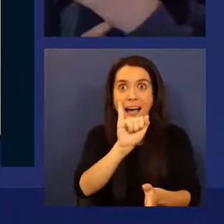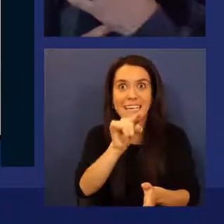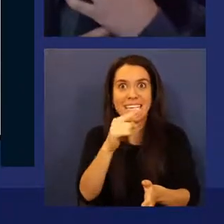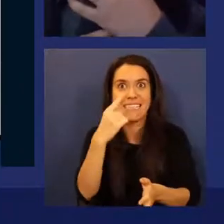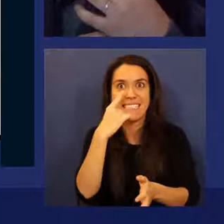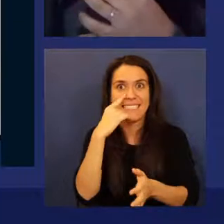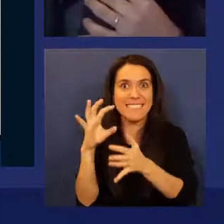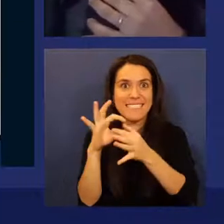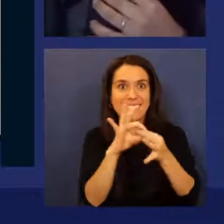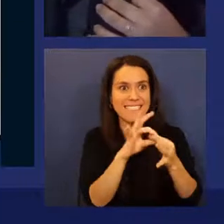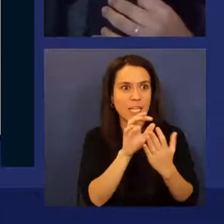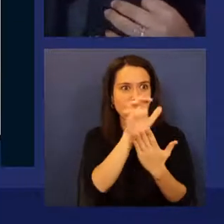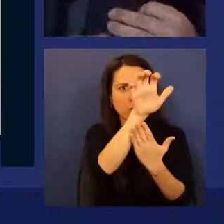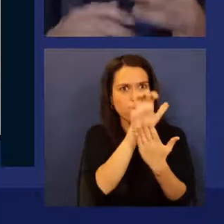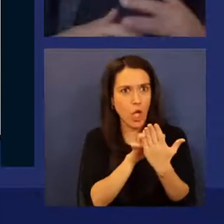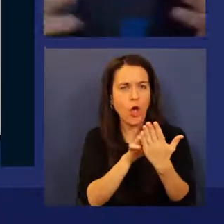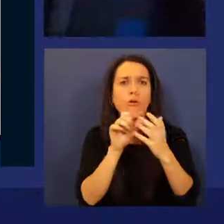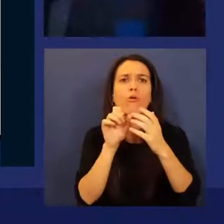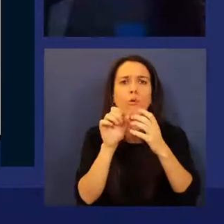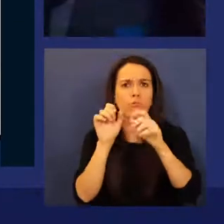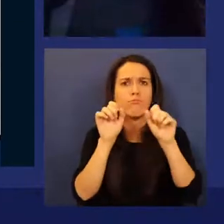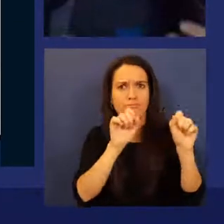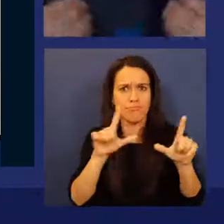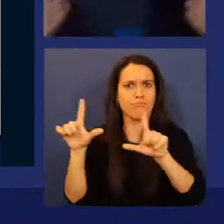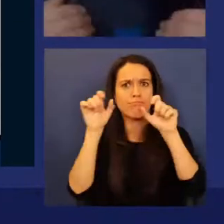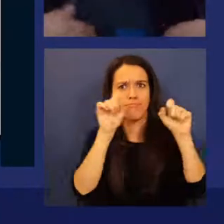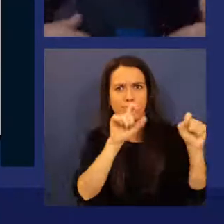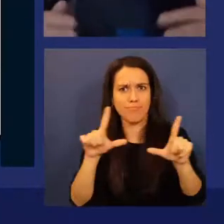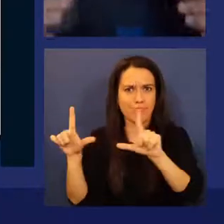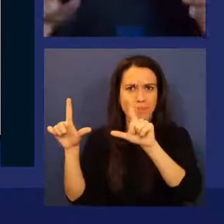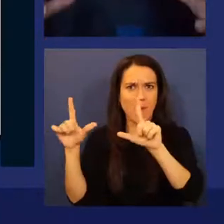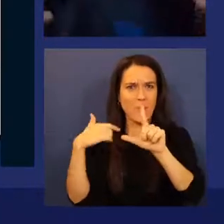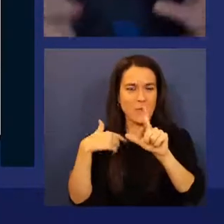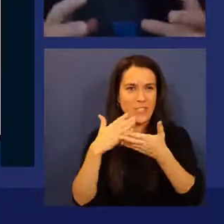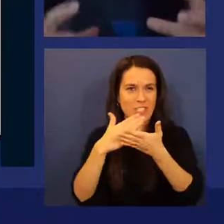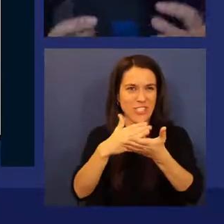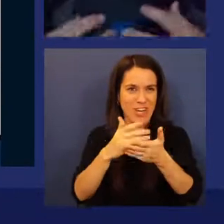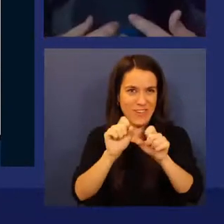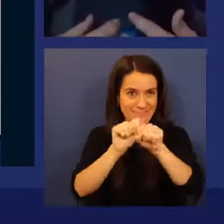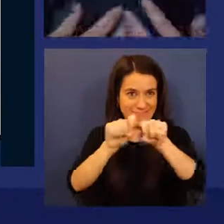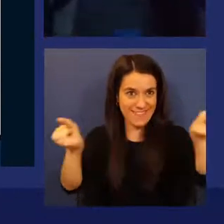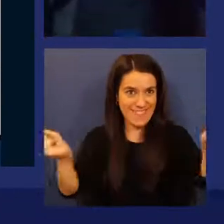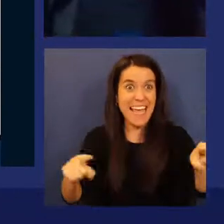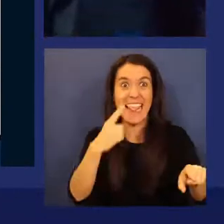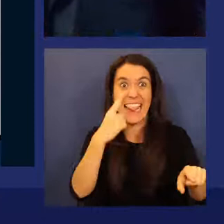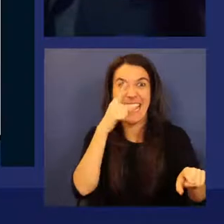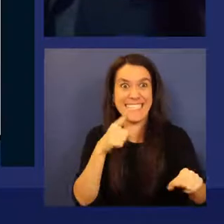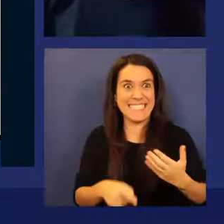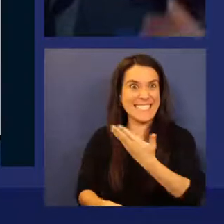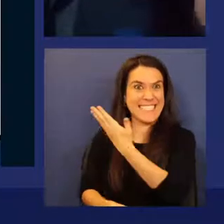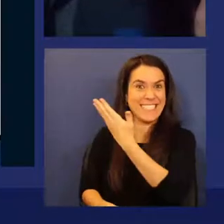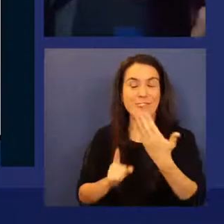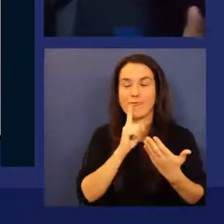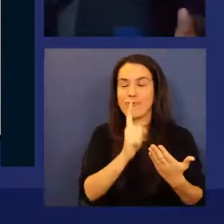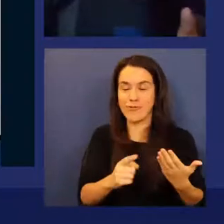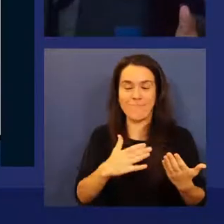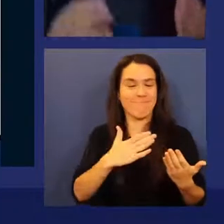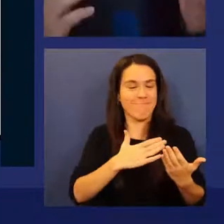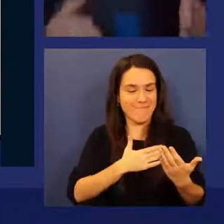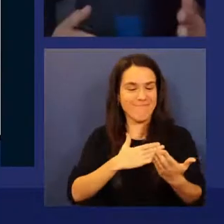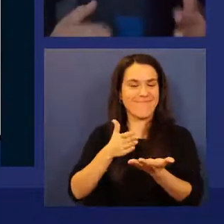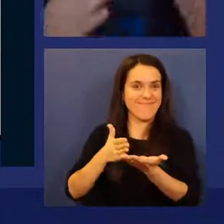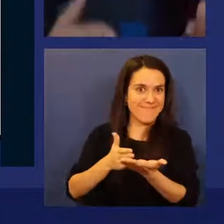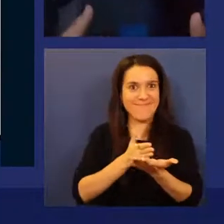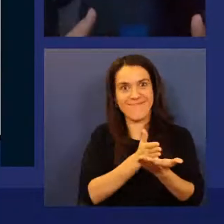deck, which we'll share with you. But there's three different waves, and this is so true of my journey in AI. I started